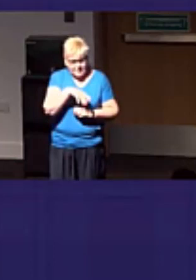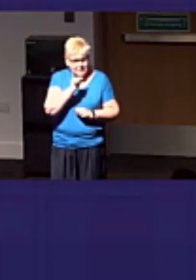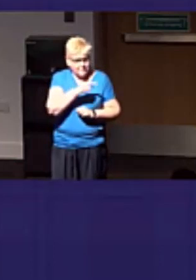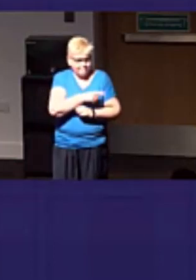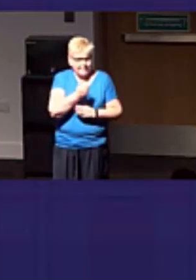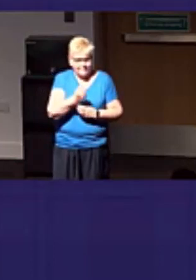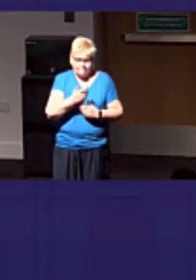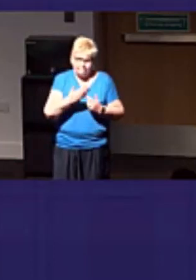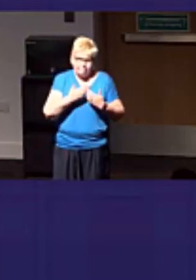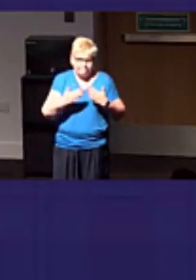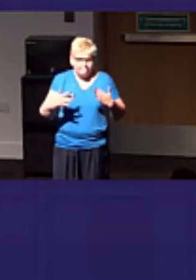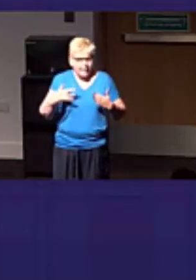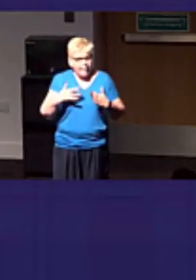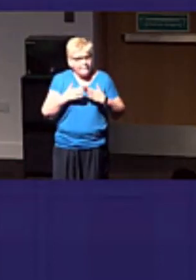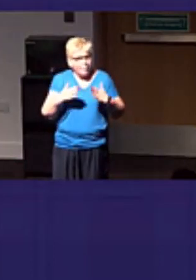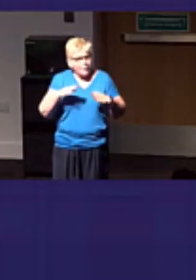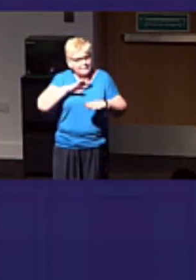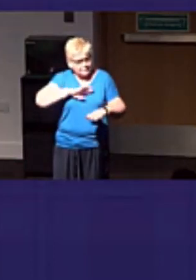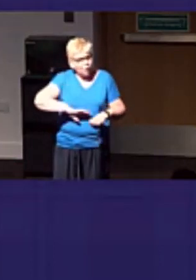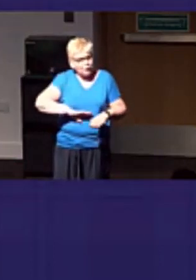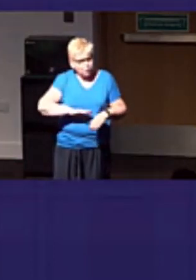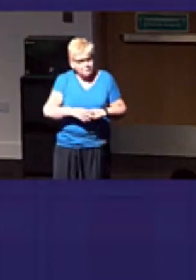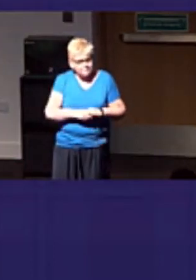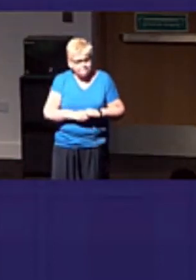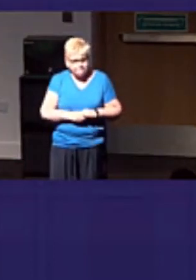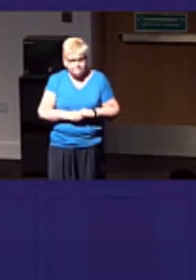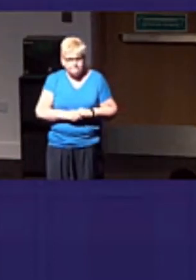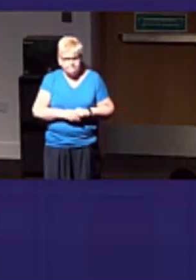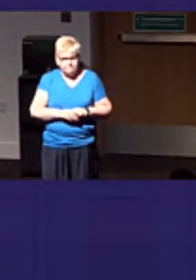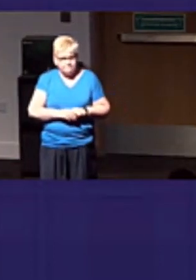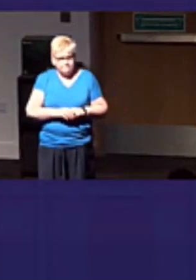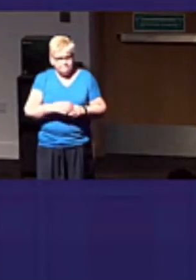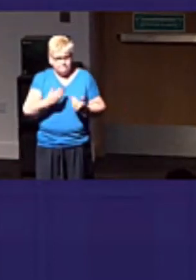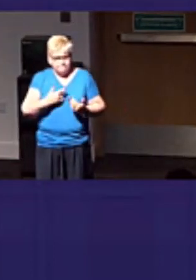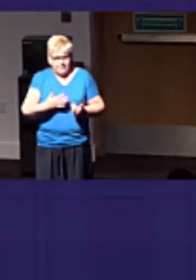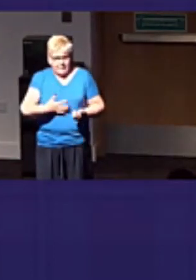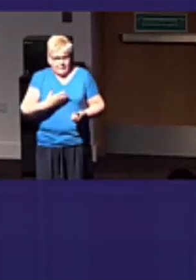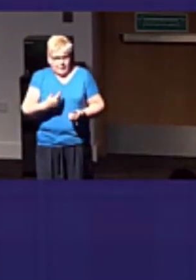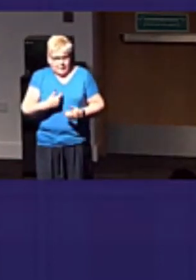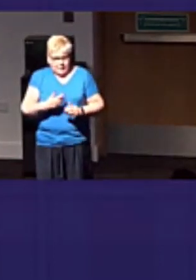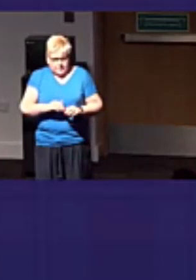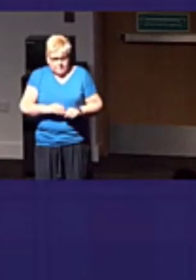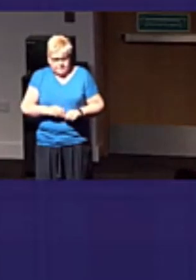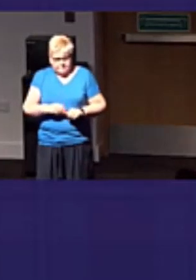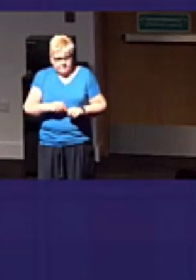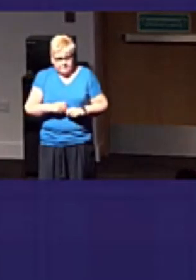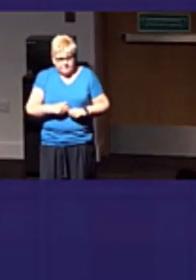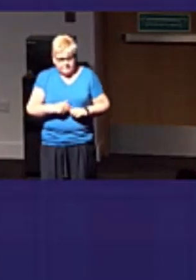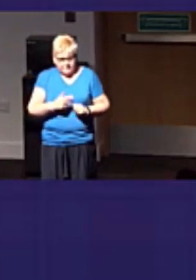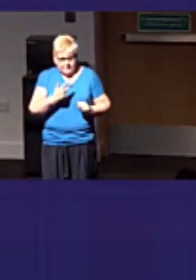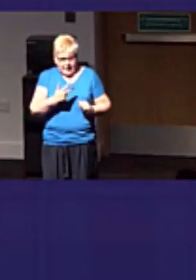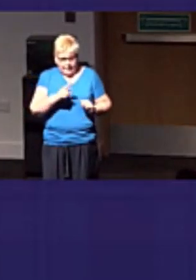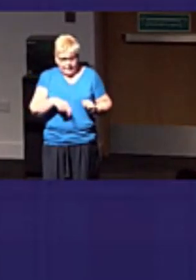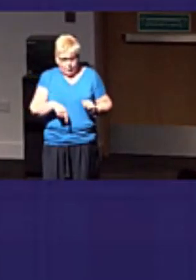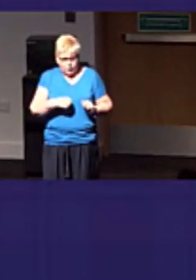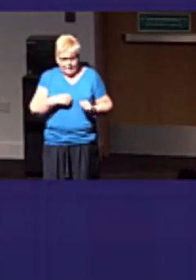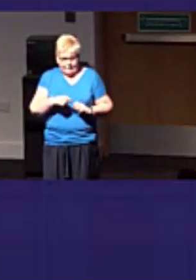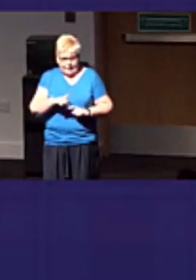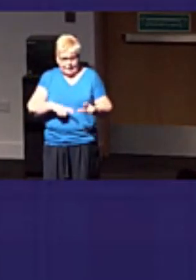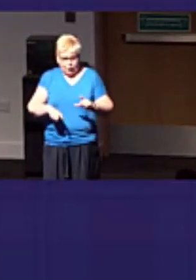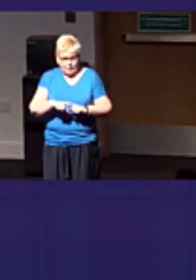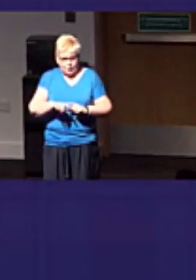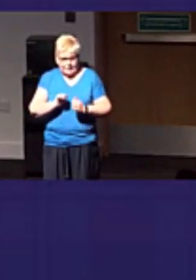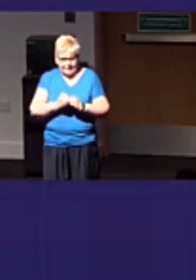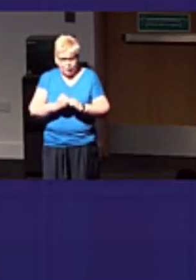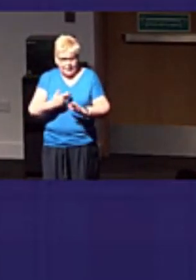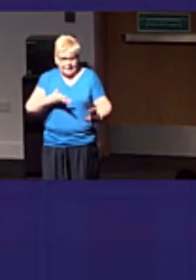depression. This is not something I would have felt comfortable standing up in front of 1,000 of my closest community friends and talking about a few years